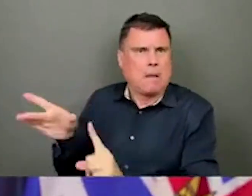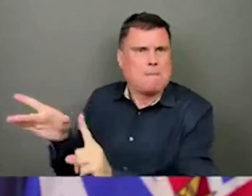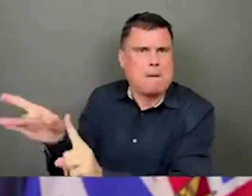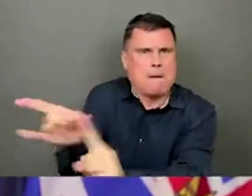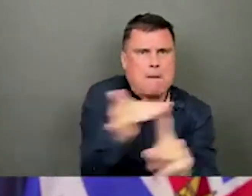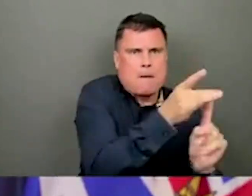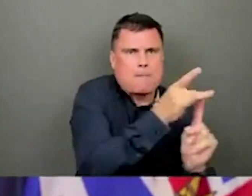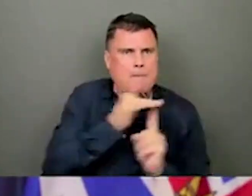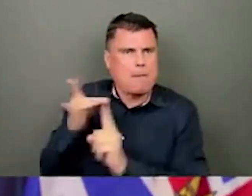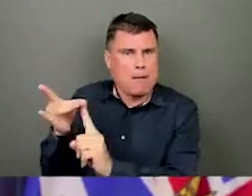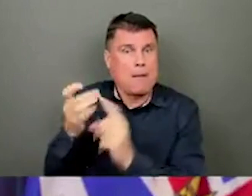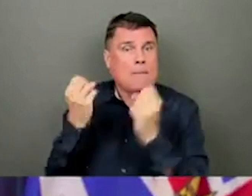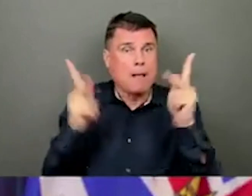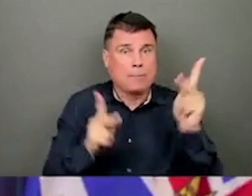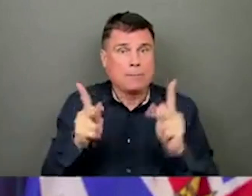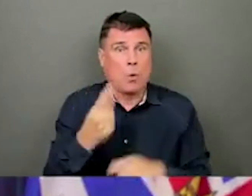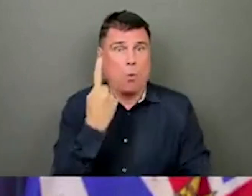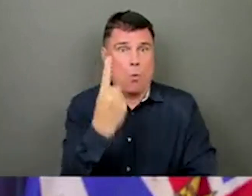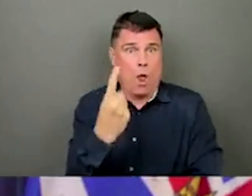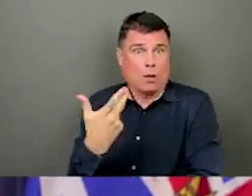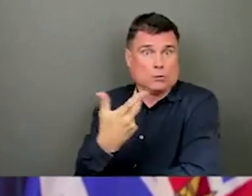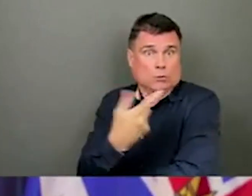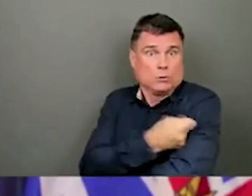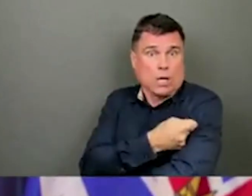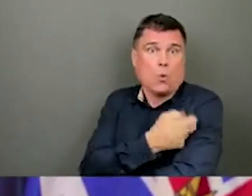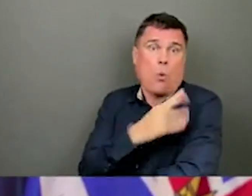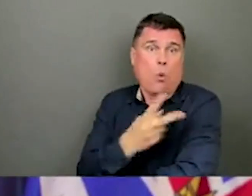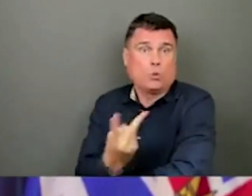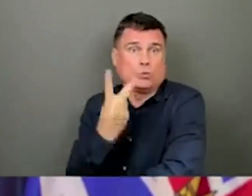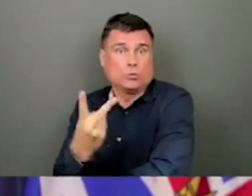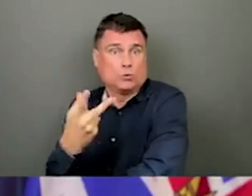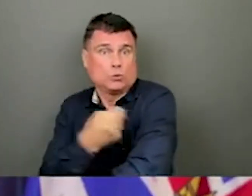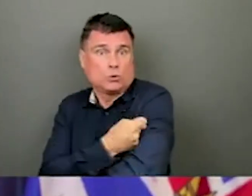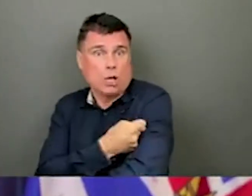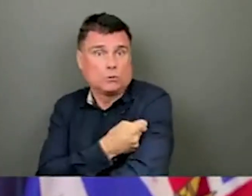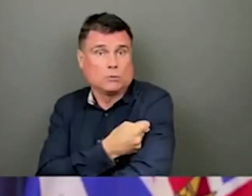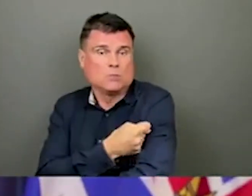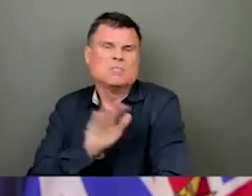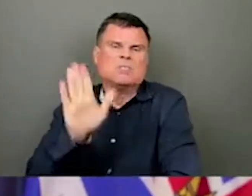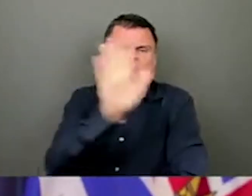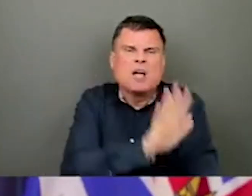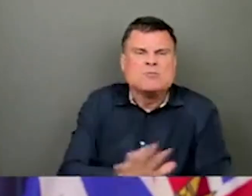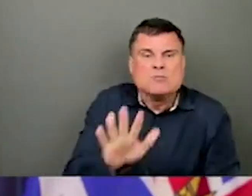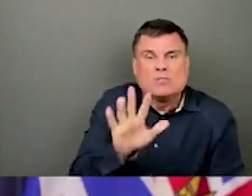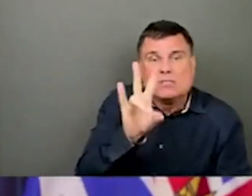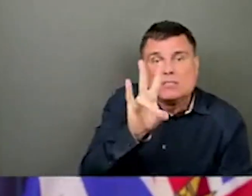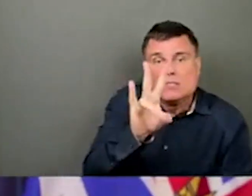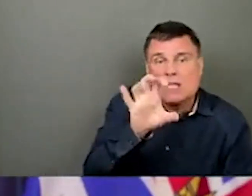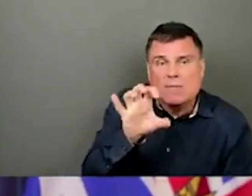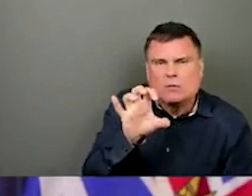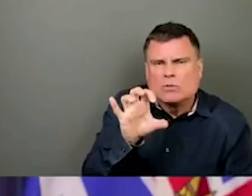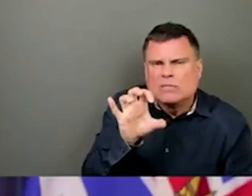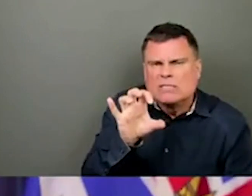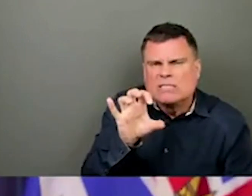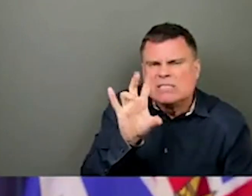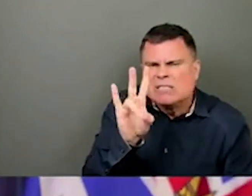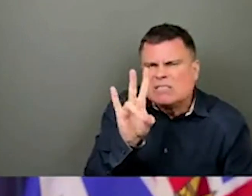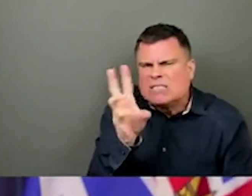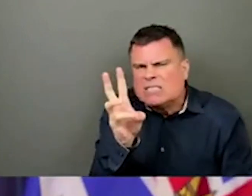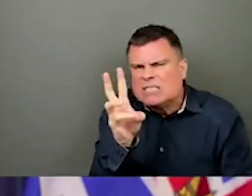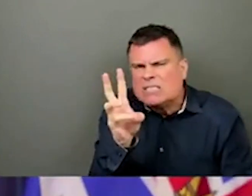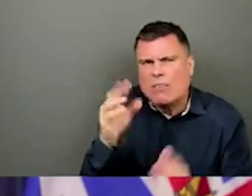second doses, there are British Columbians, about 776,000 eligible right now, who have not yet done